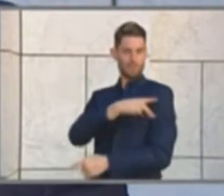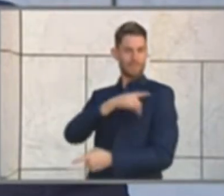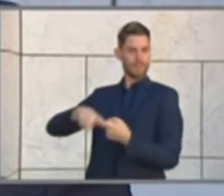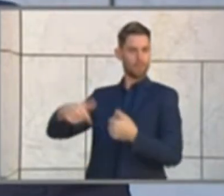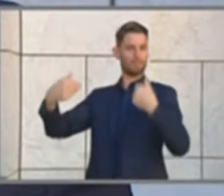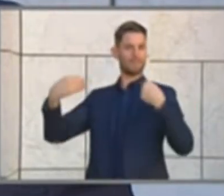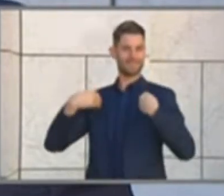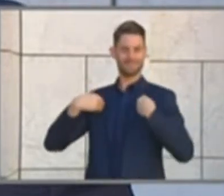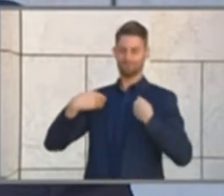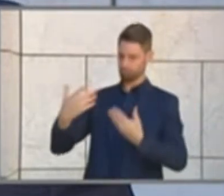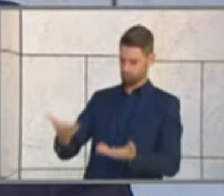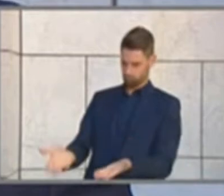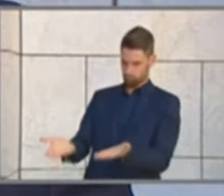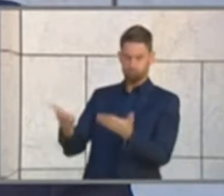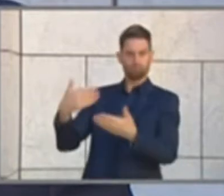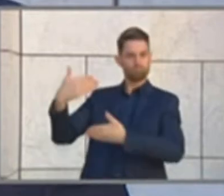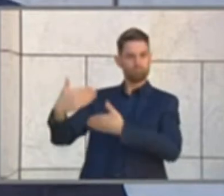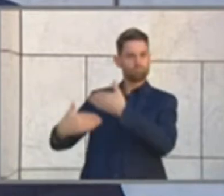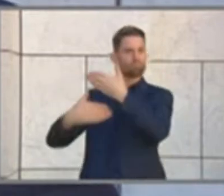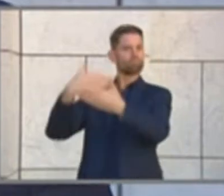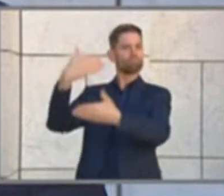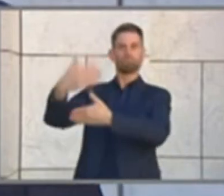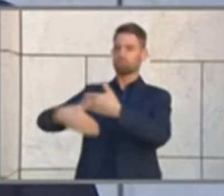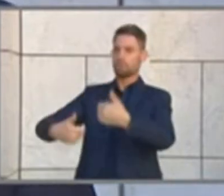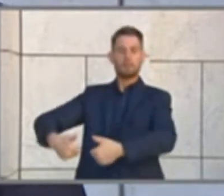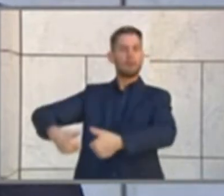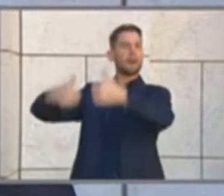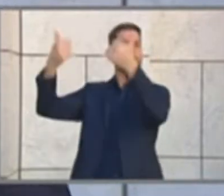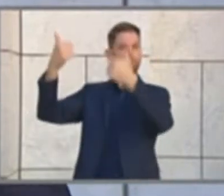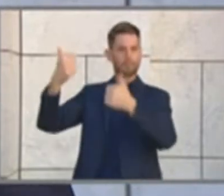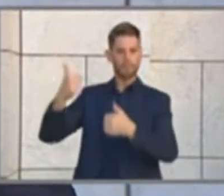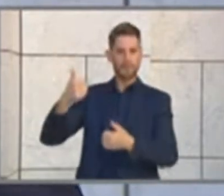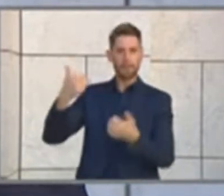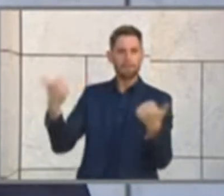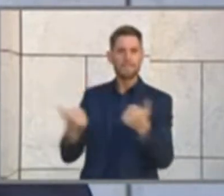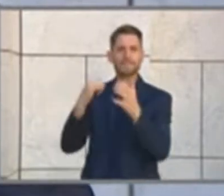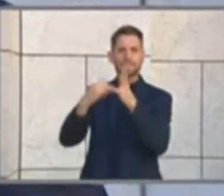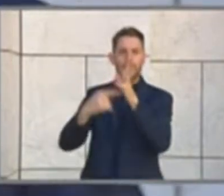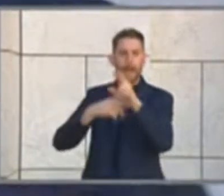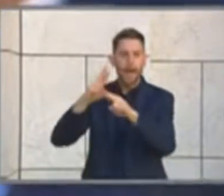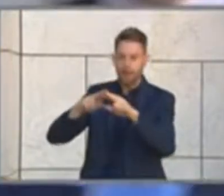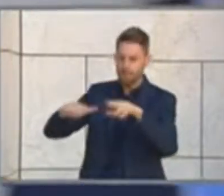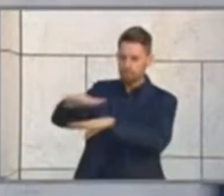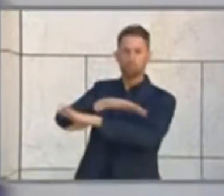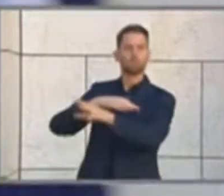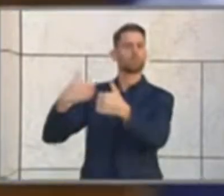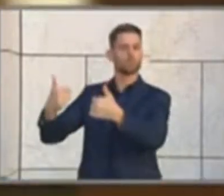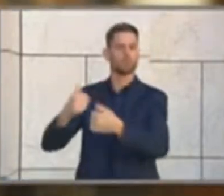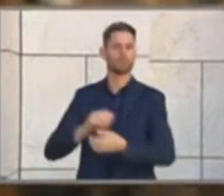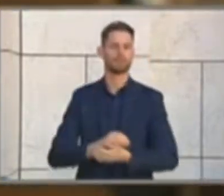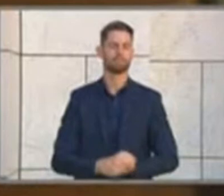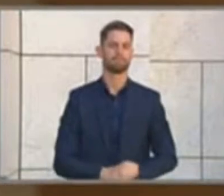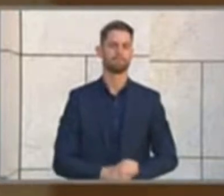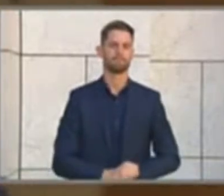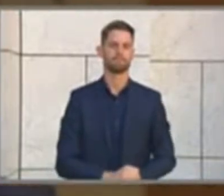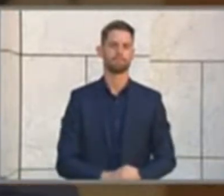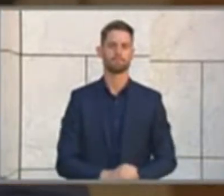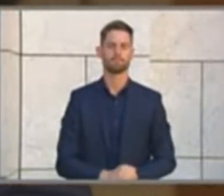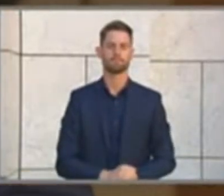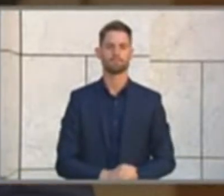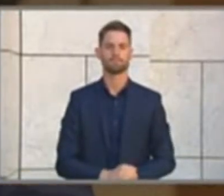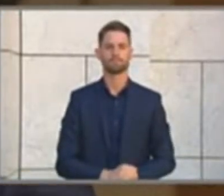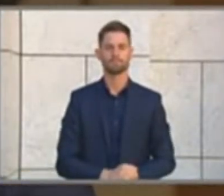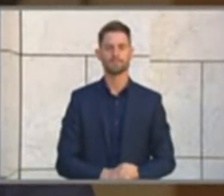can stand on its own 2 feet and employ the thousands of Australians that it does and be successful. Josh. Well, thanks, Prime Minister. Well, as we've said